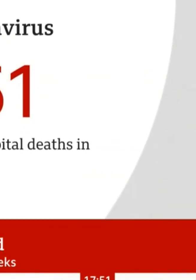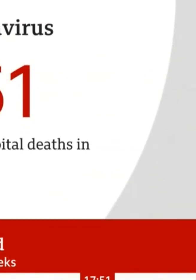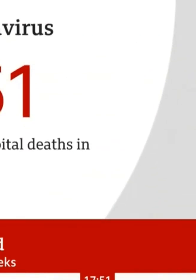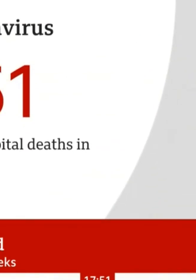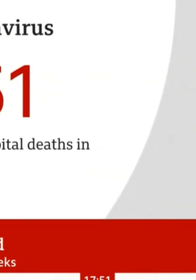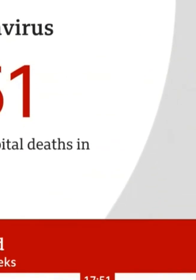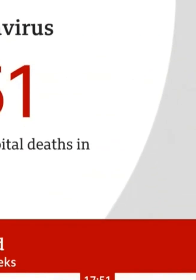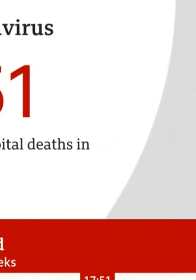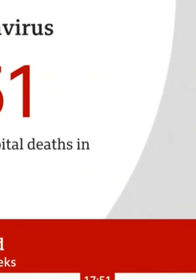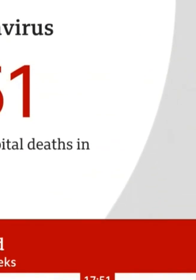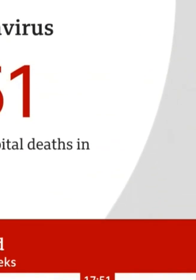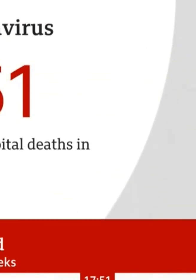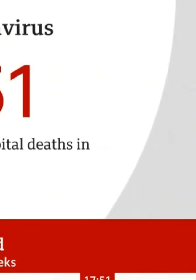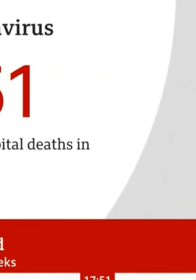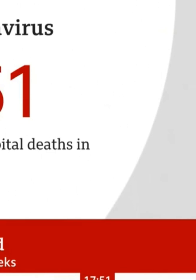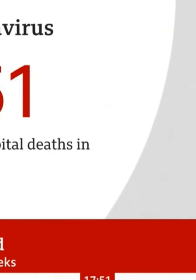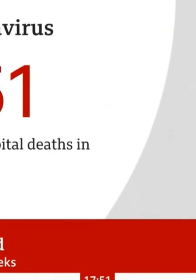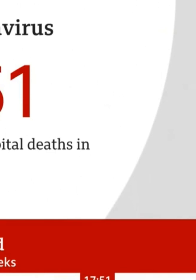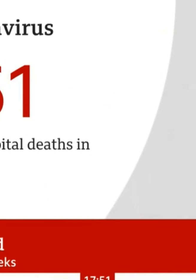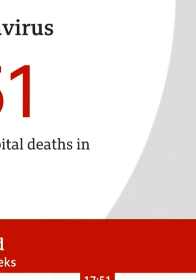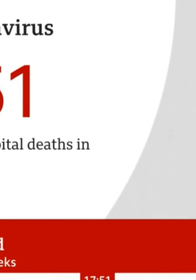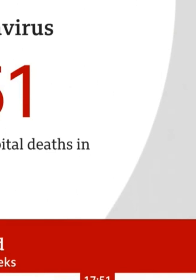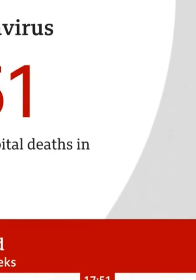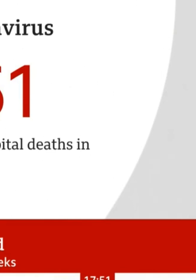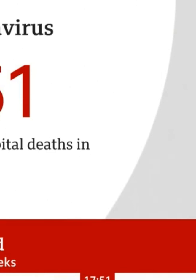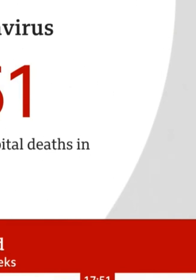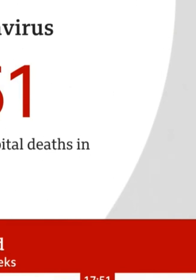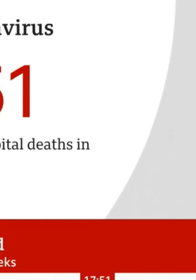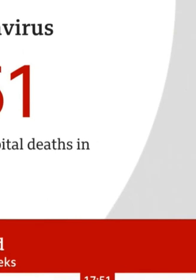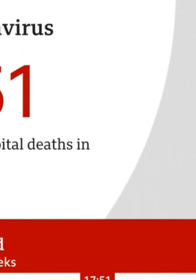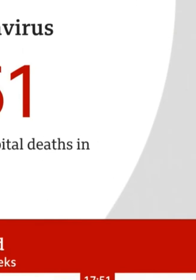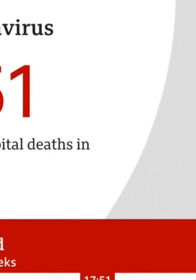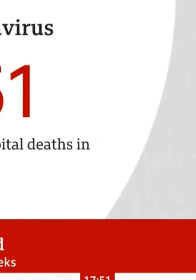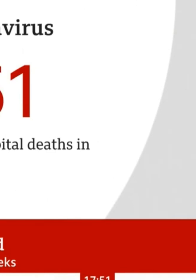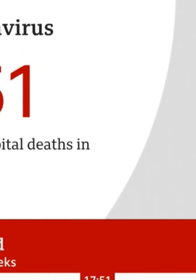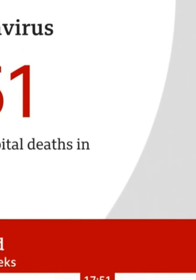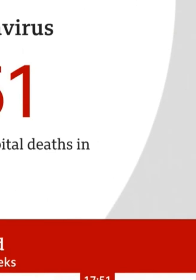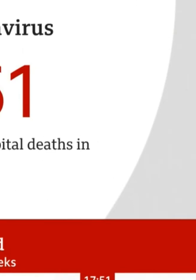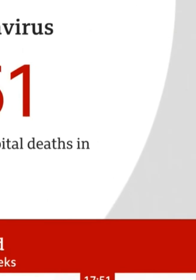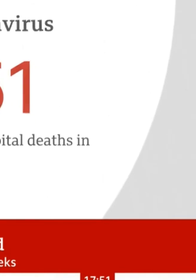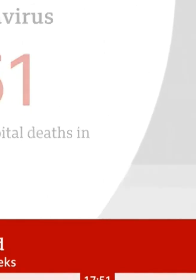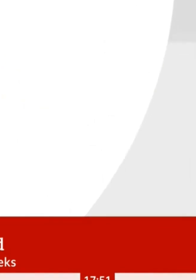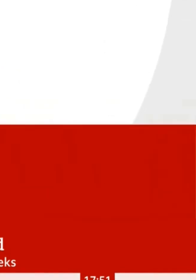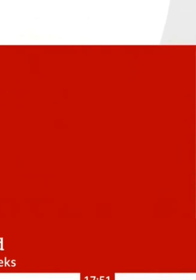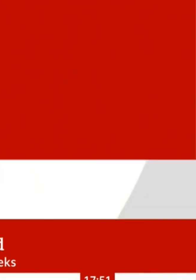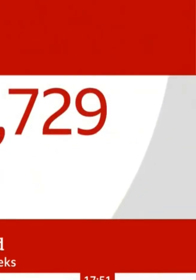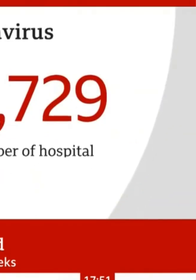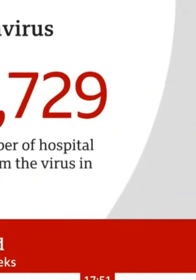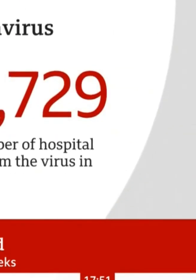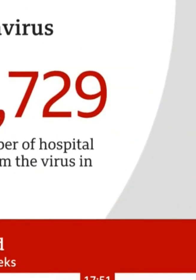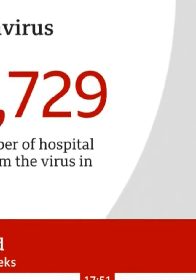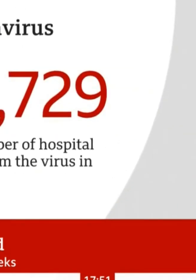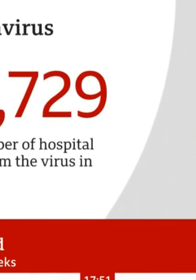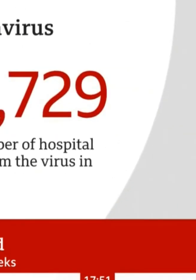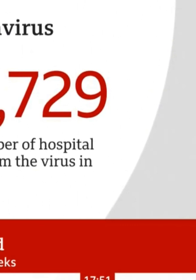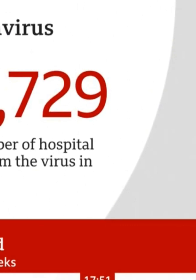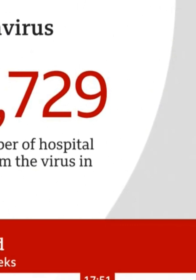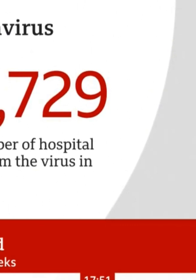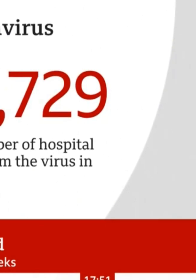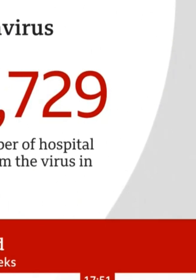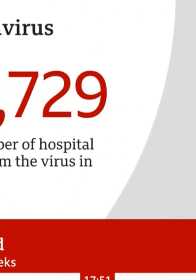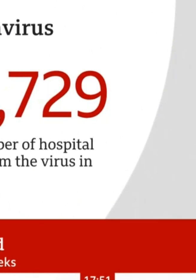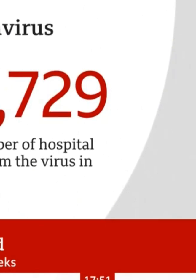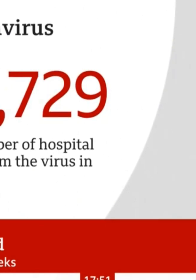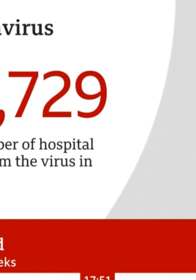another 861 people have died in UK hospitals having tested positive for coronavirus. That brings the total number of deaths to